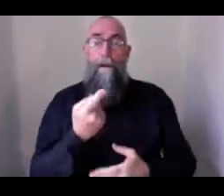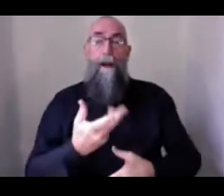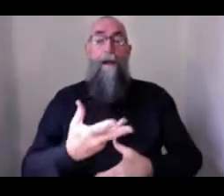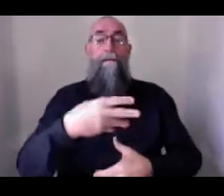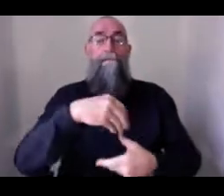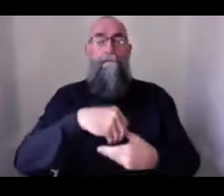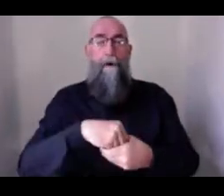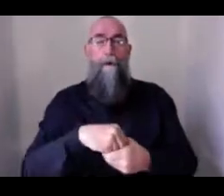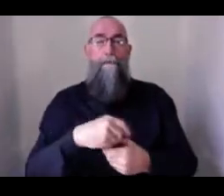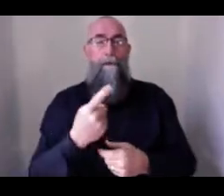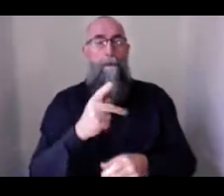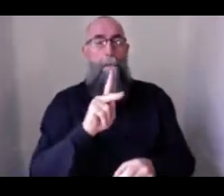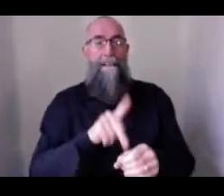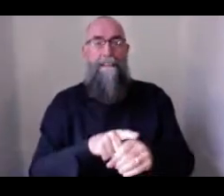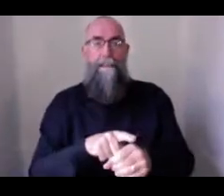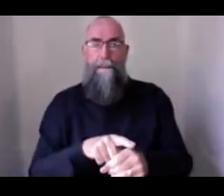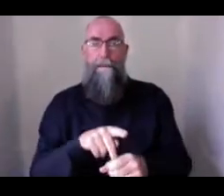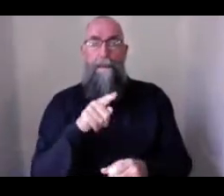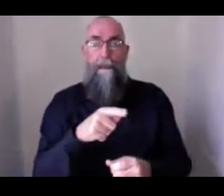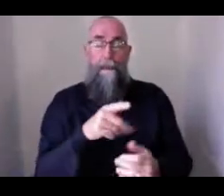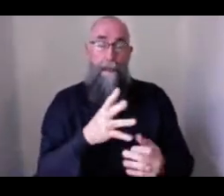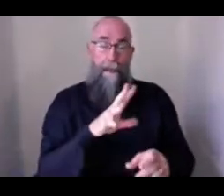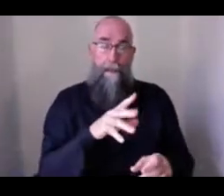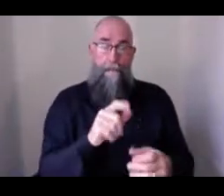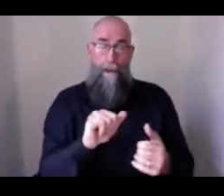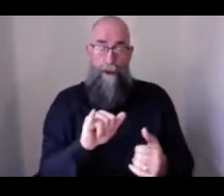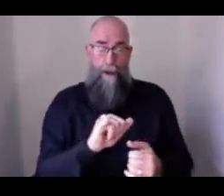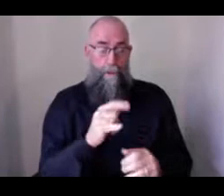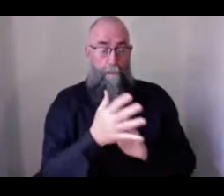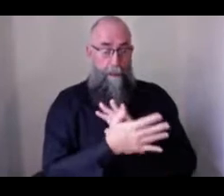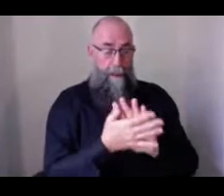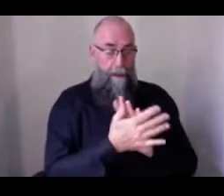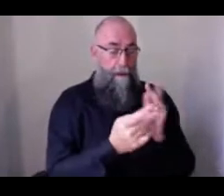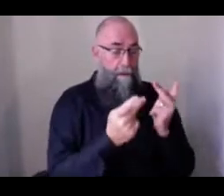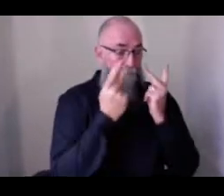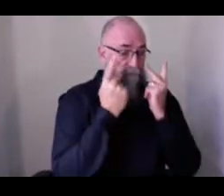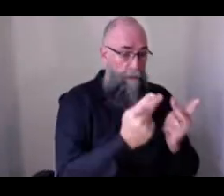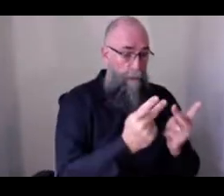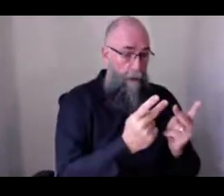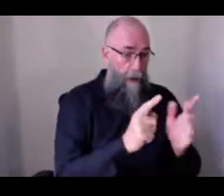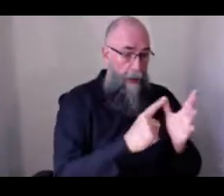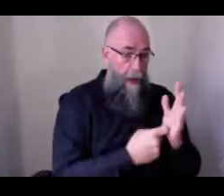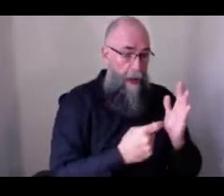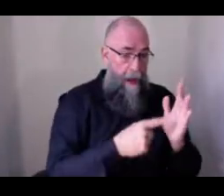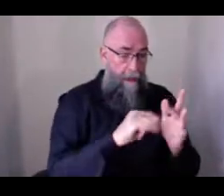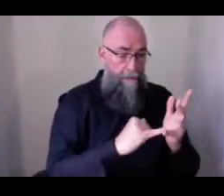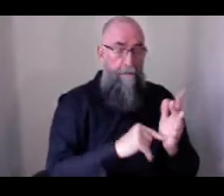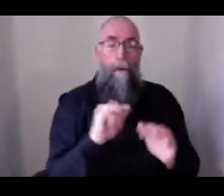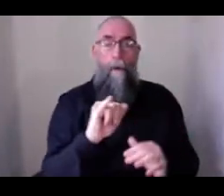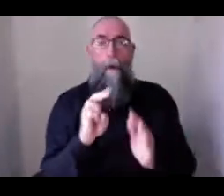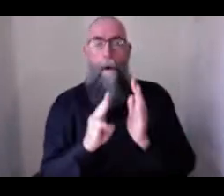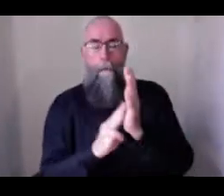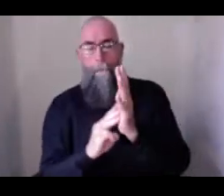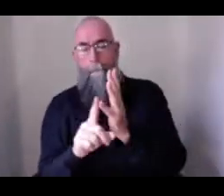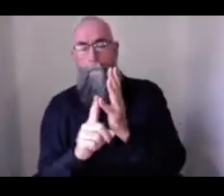this belong? Visual arts or multi-arts? If it's a performance